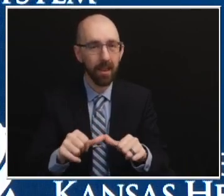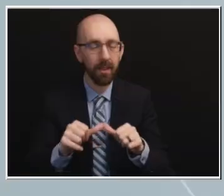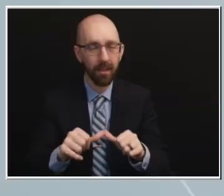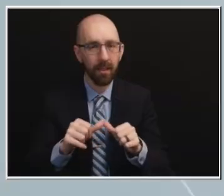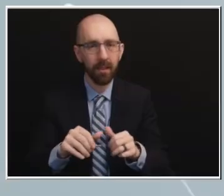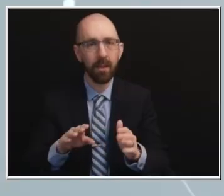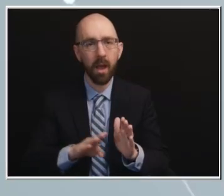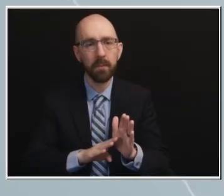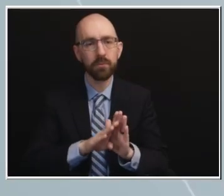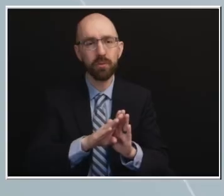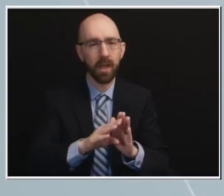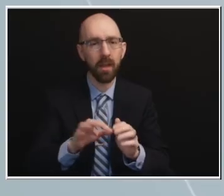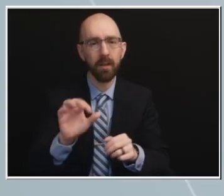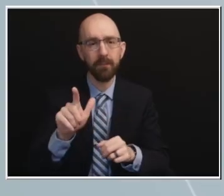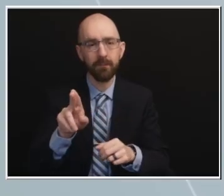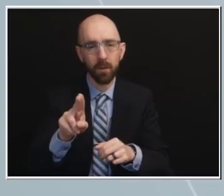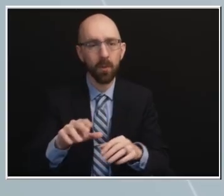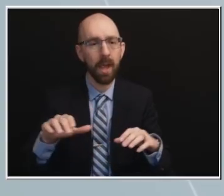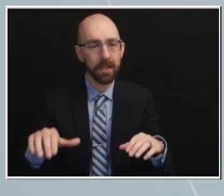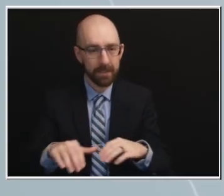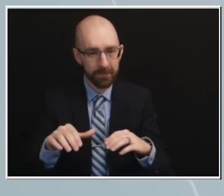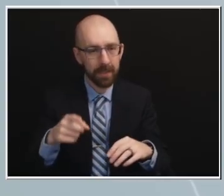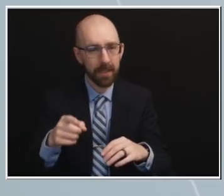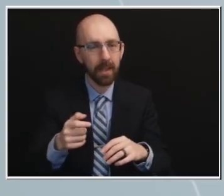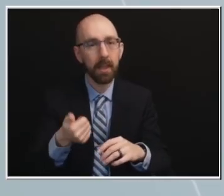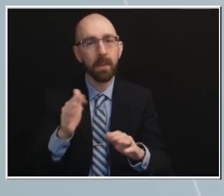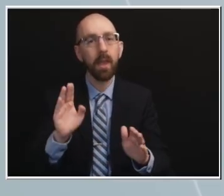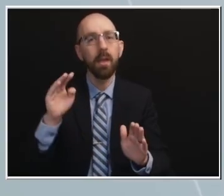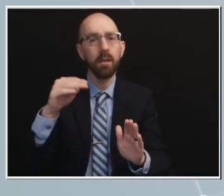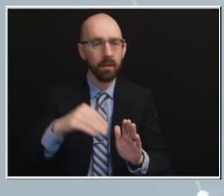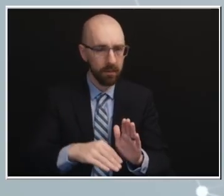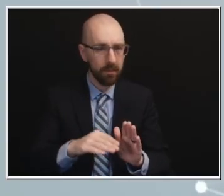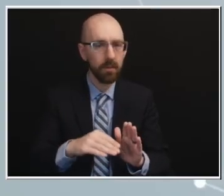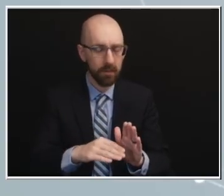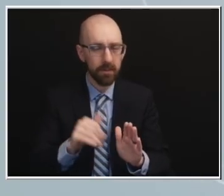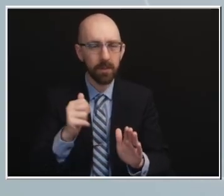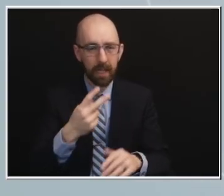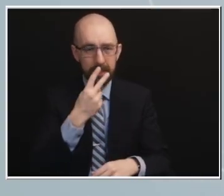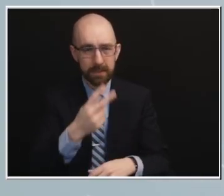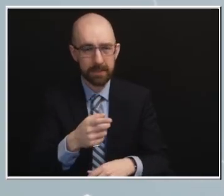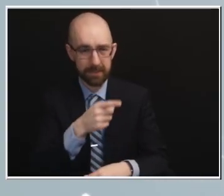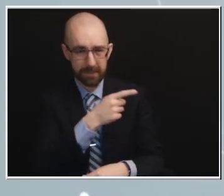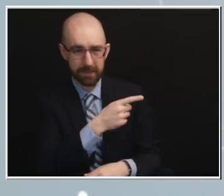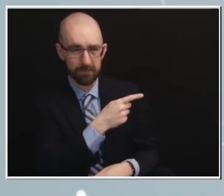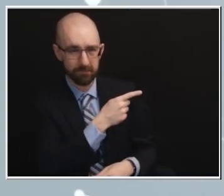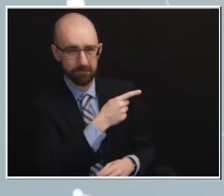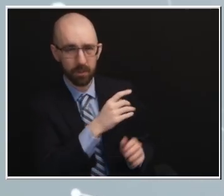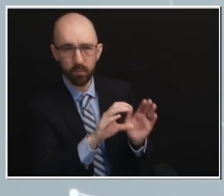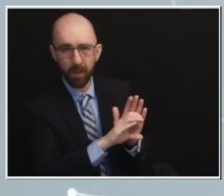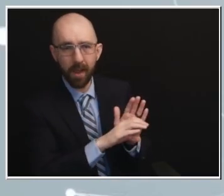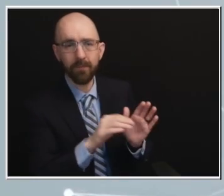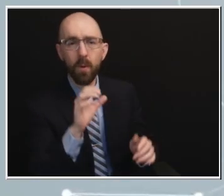in influenza activity. There was a slight decrease. There you can see on that graph, there is the orange line.